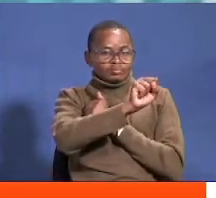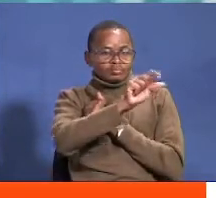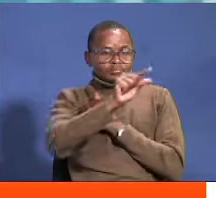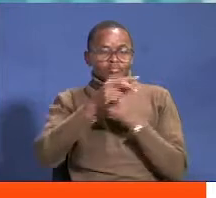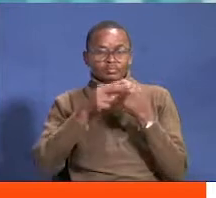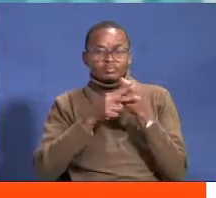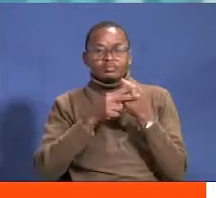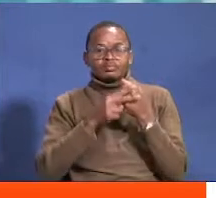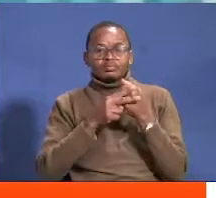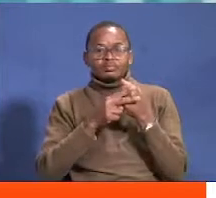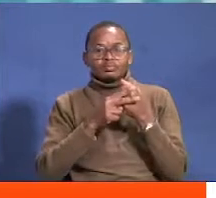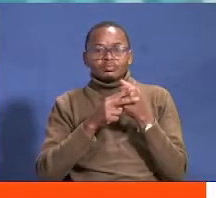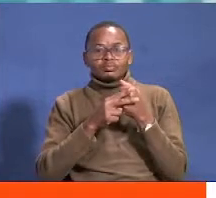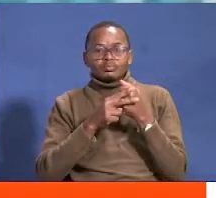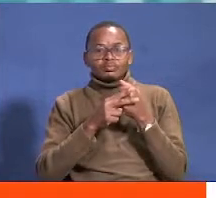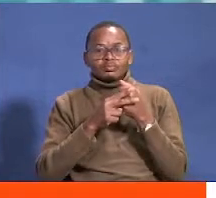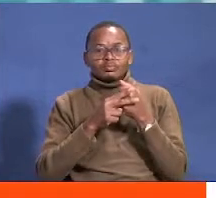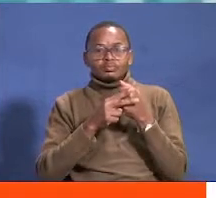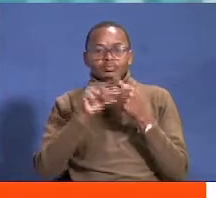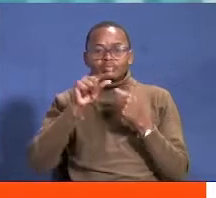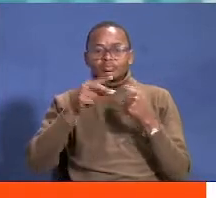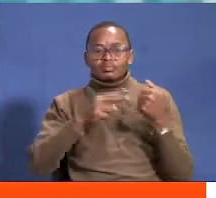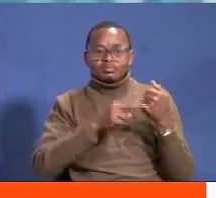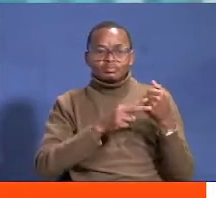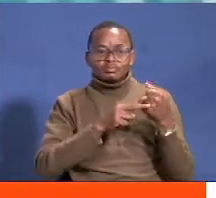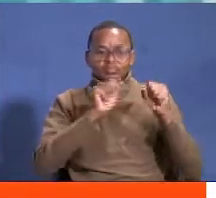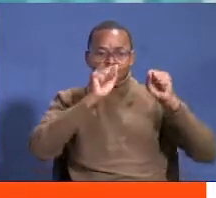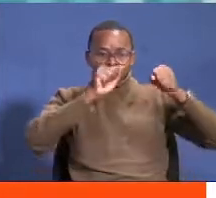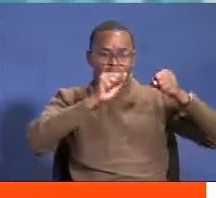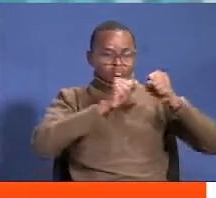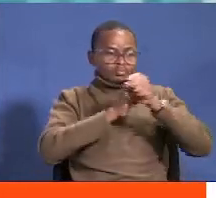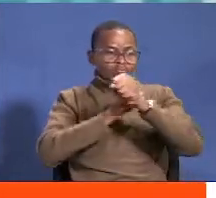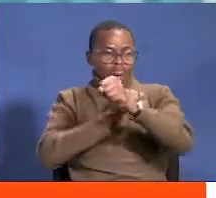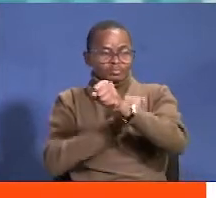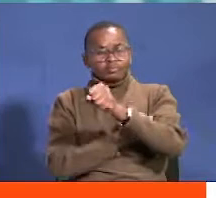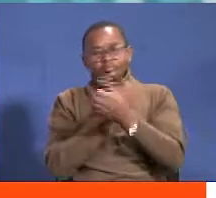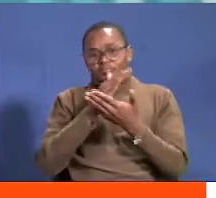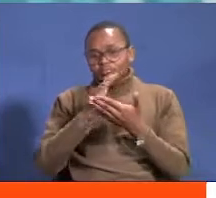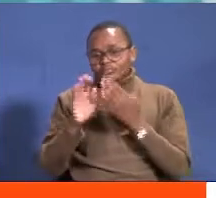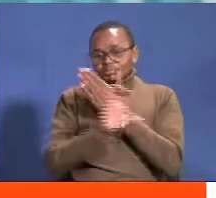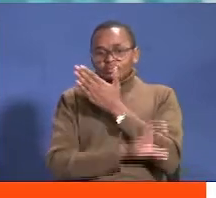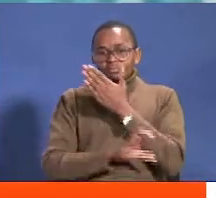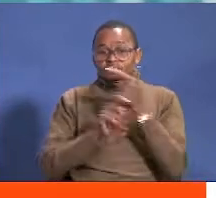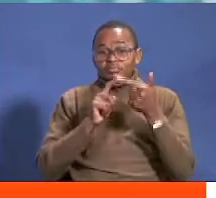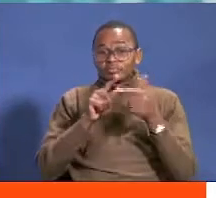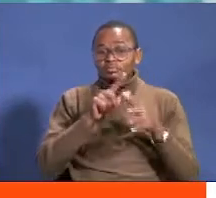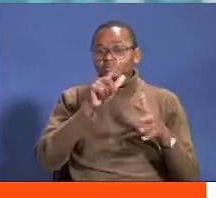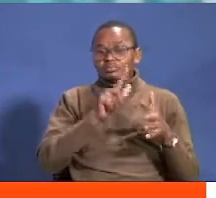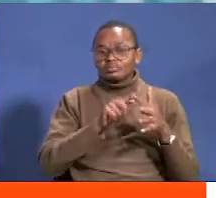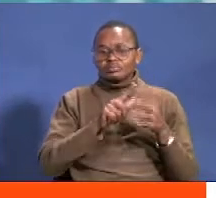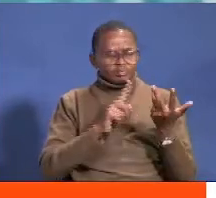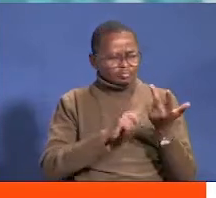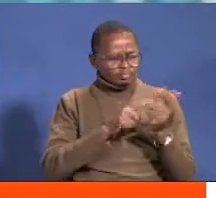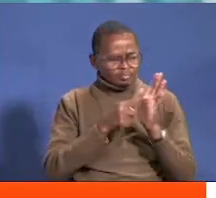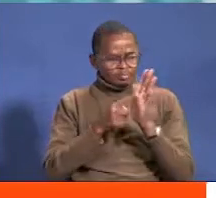Yeah, the G7, yeah, a good term for that, right? The G7 agreed to fund, they agreed to fund some of these countries. But then statistics